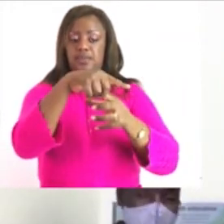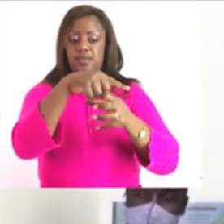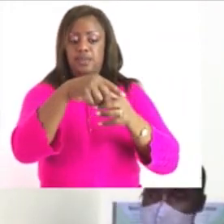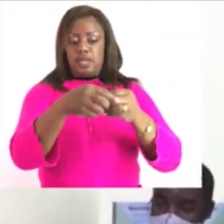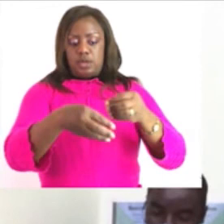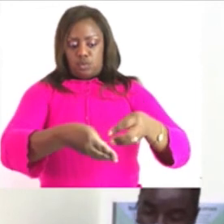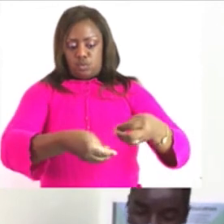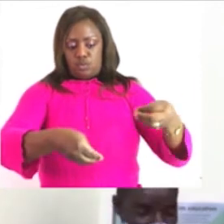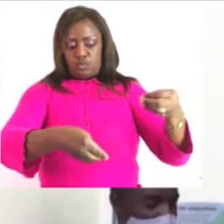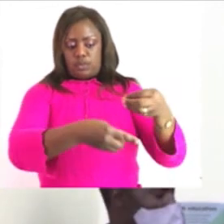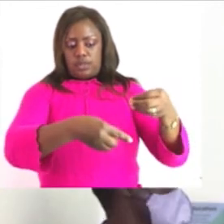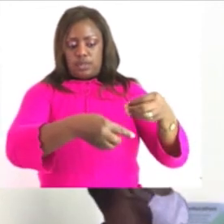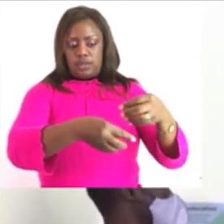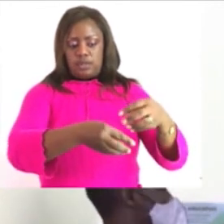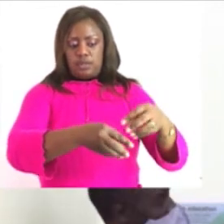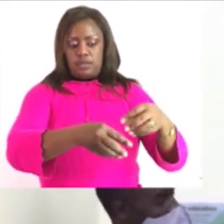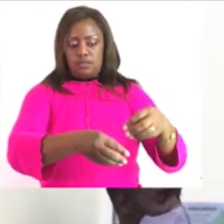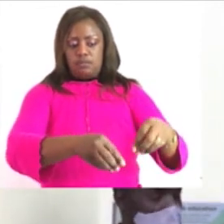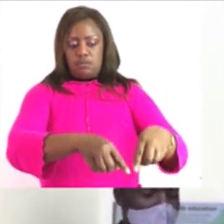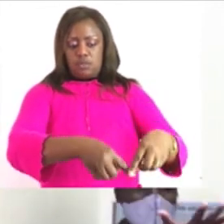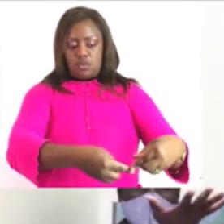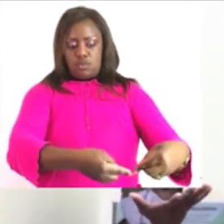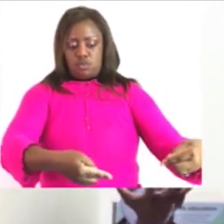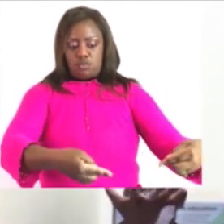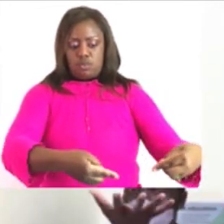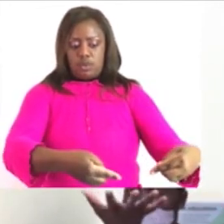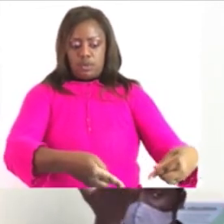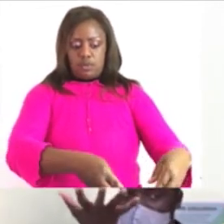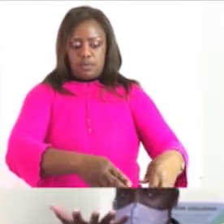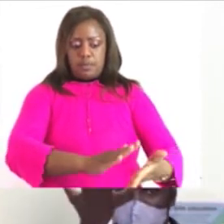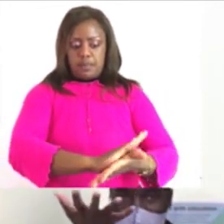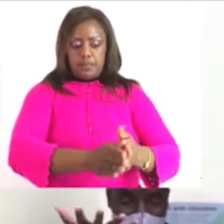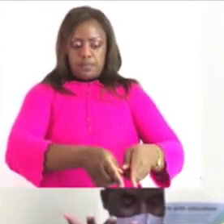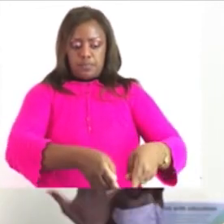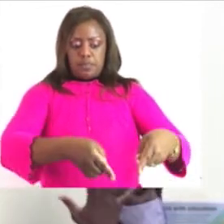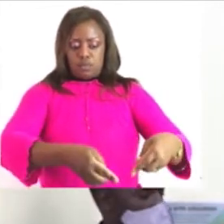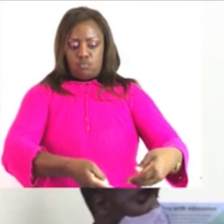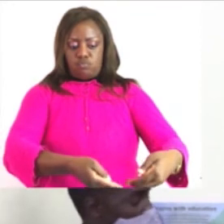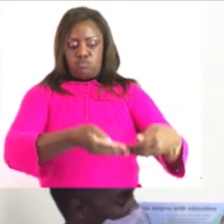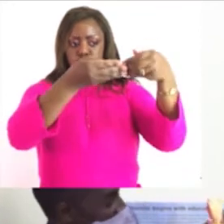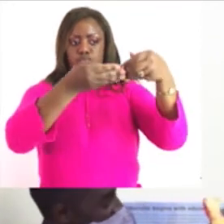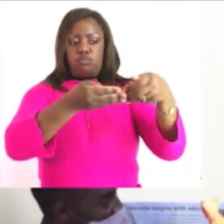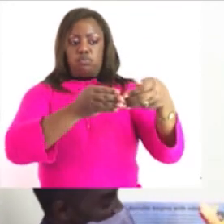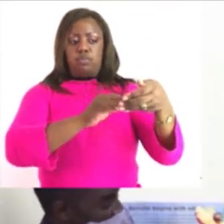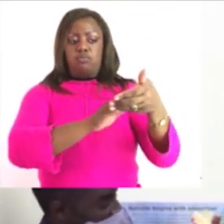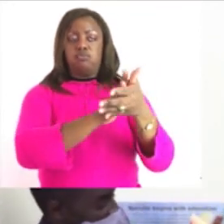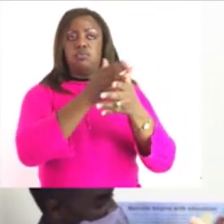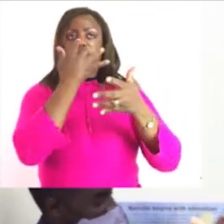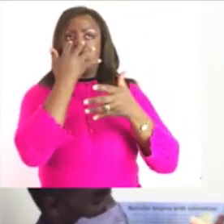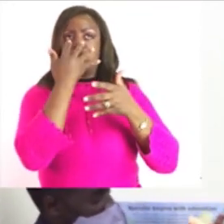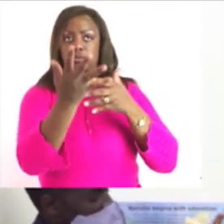your lungs, squeeze the air outside the lungs. My hand is going to act as a diaphragm. The diaphragm